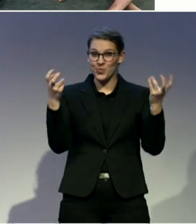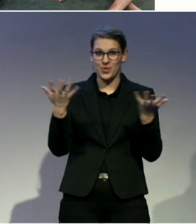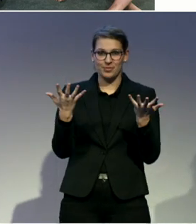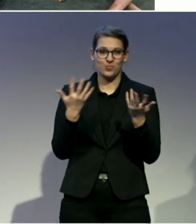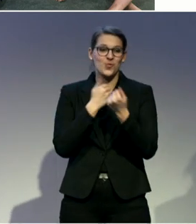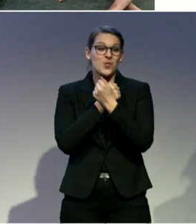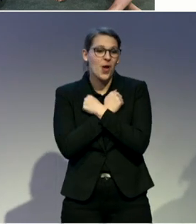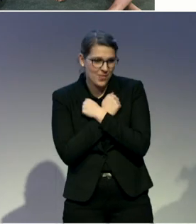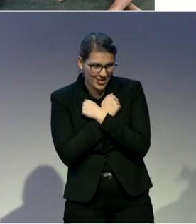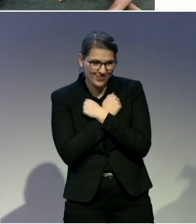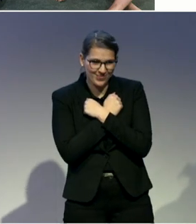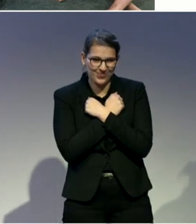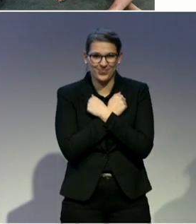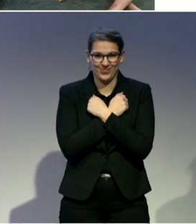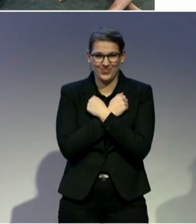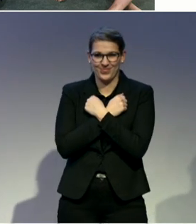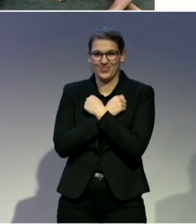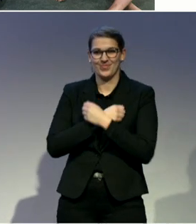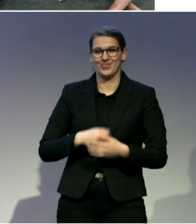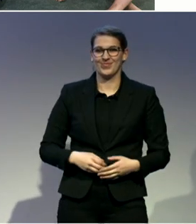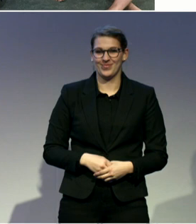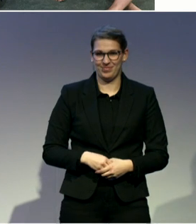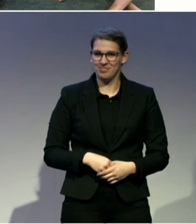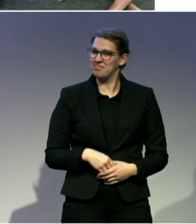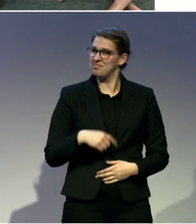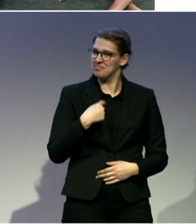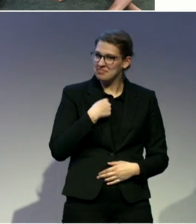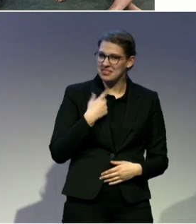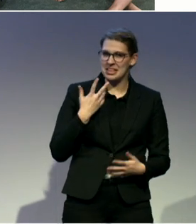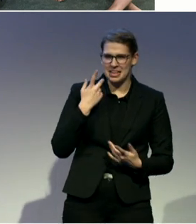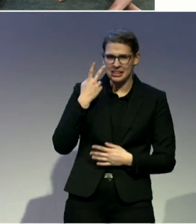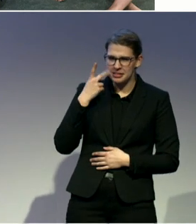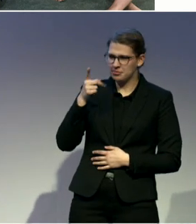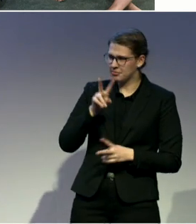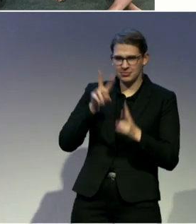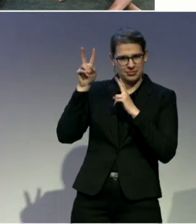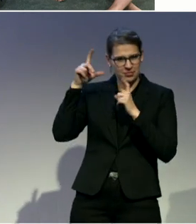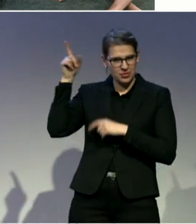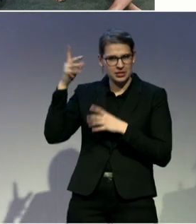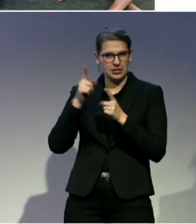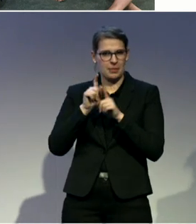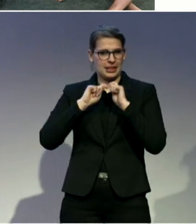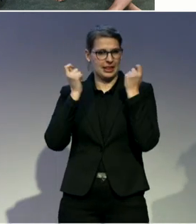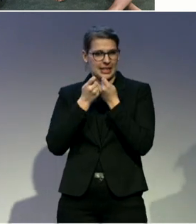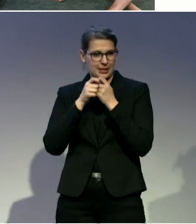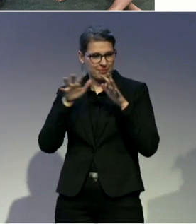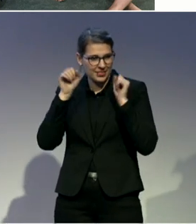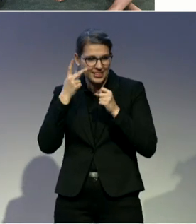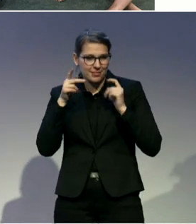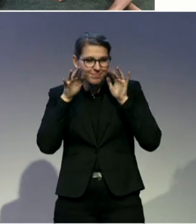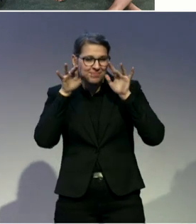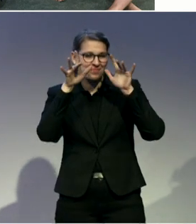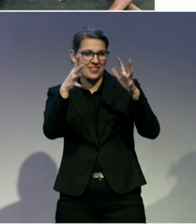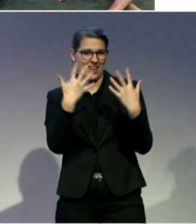I'm sure that you see love between our team is love to beneficiaries, love to specialists, love to